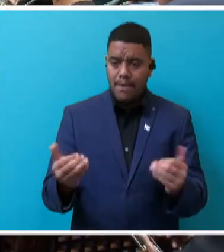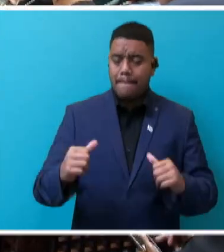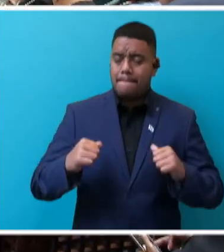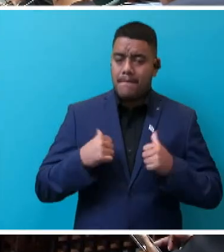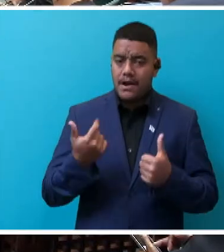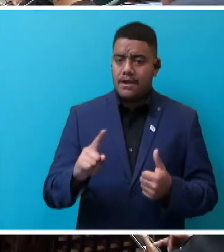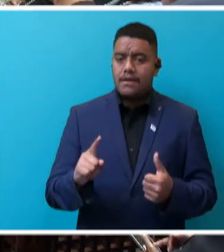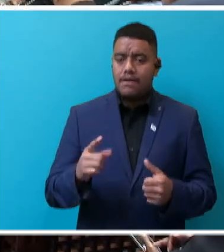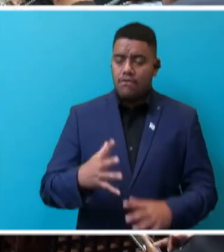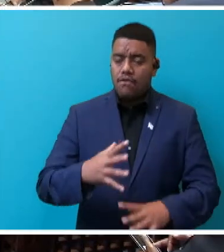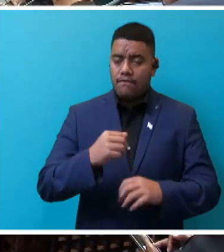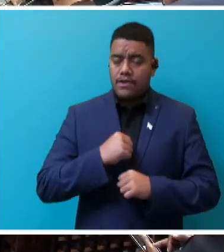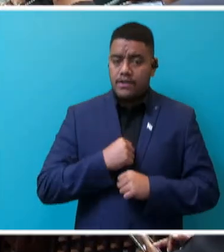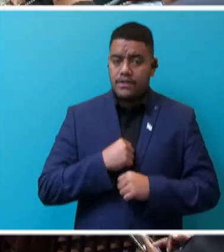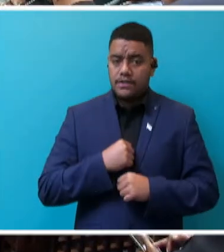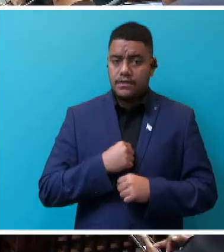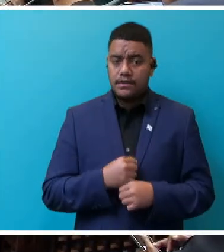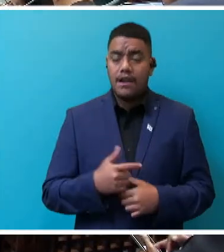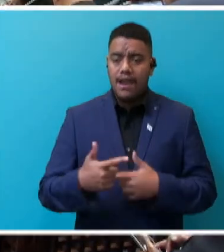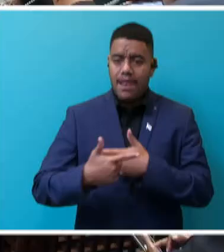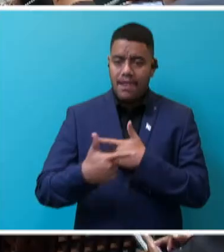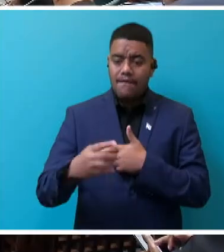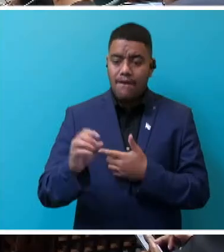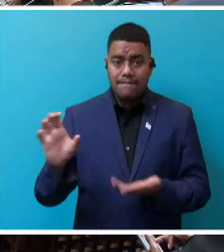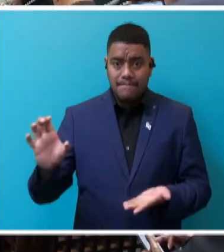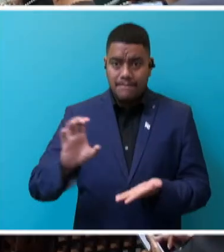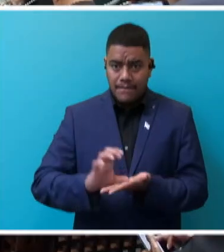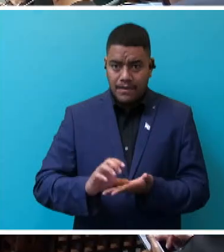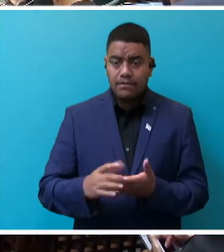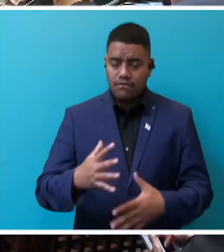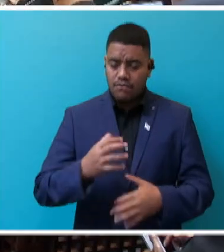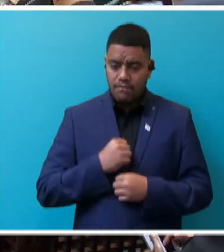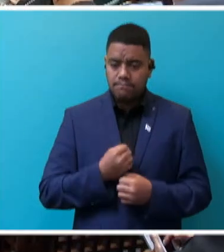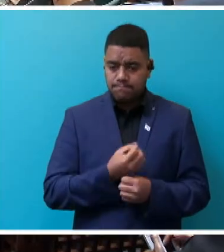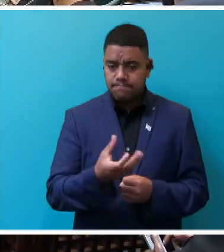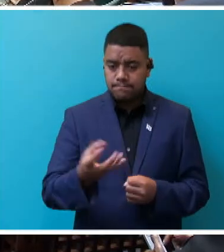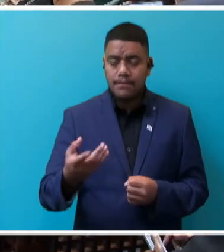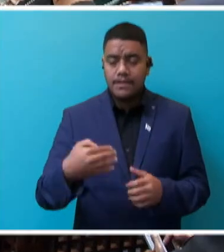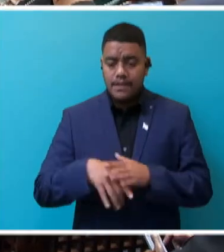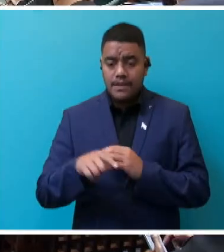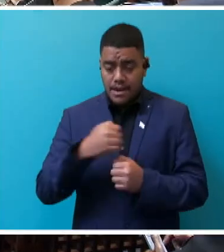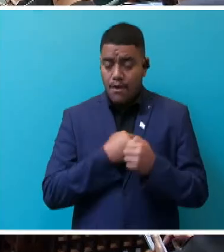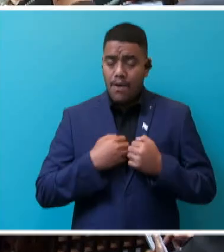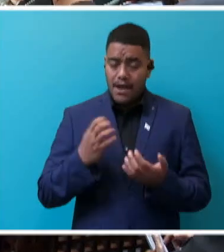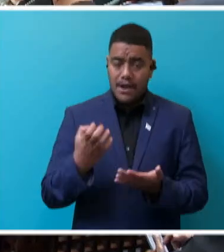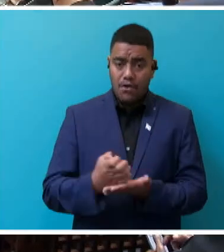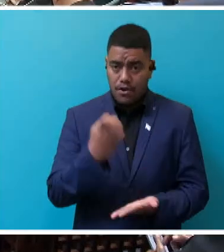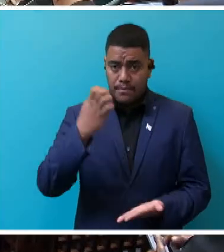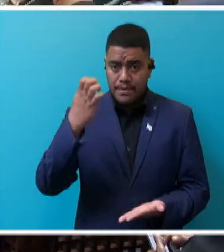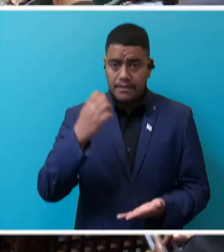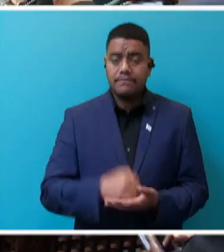confidence, the remarkable level of investment confidence being shown in an economy, as reflected